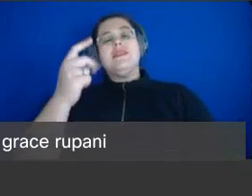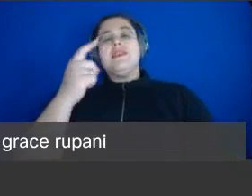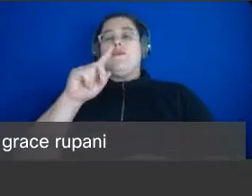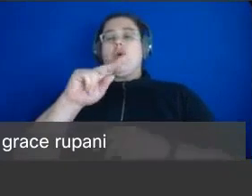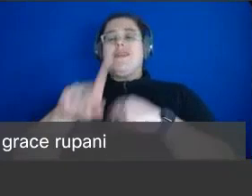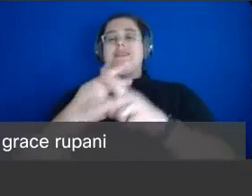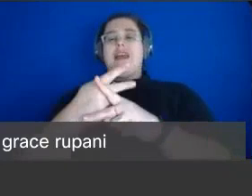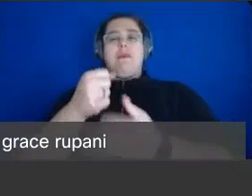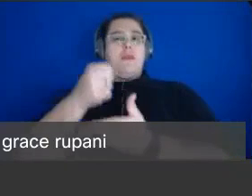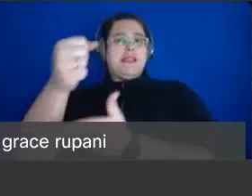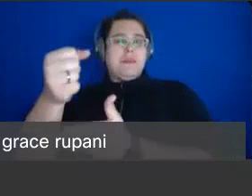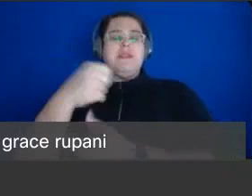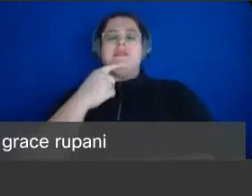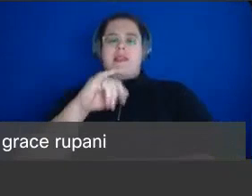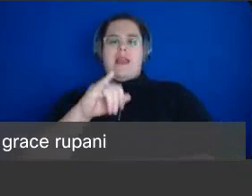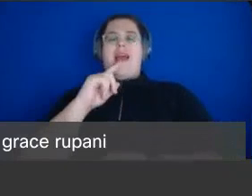cases